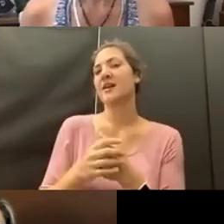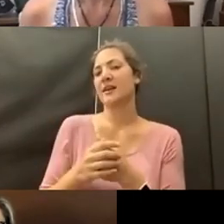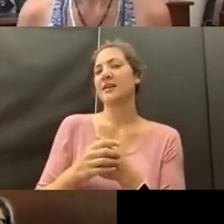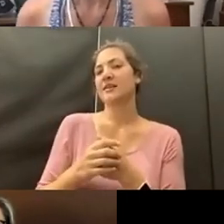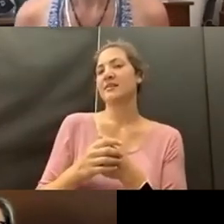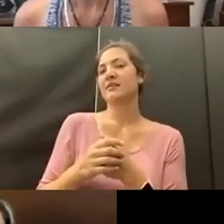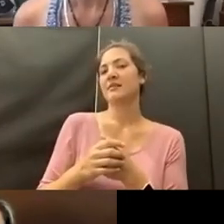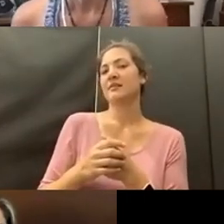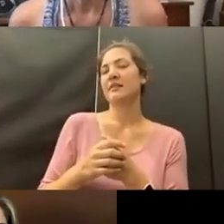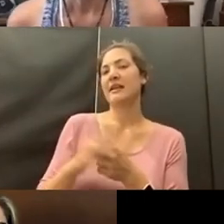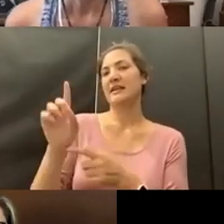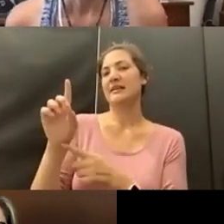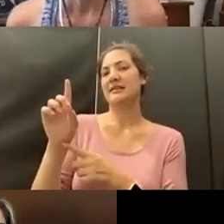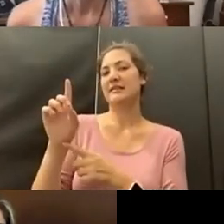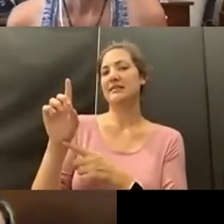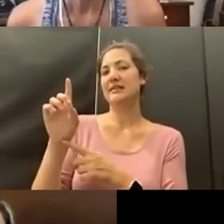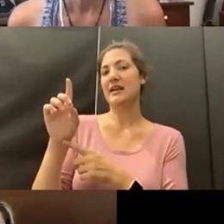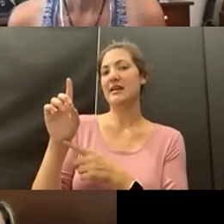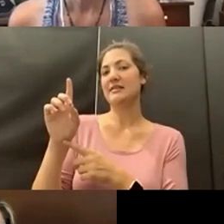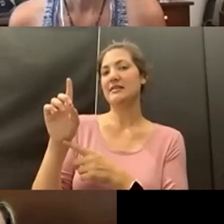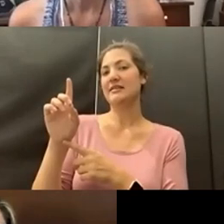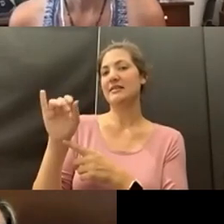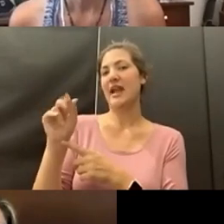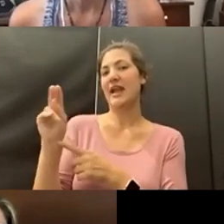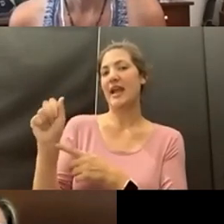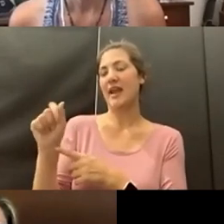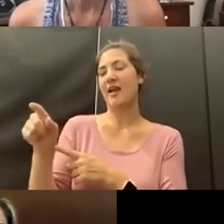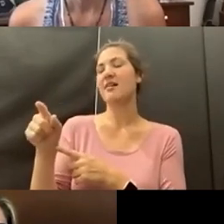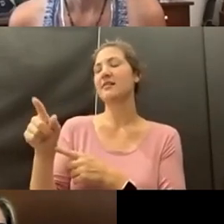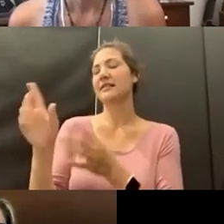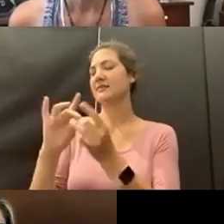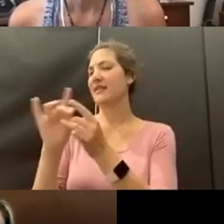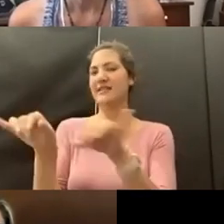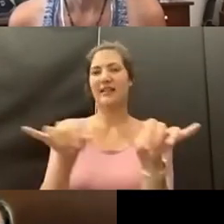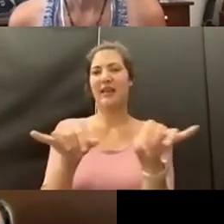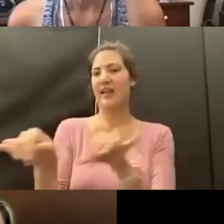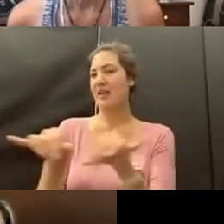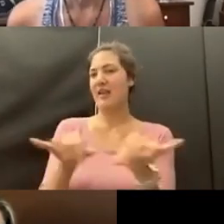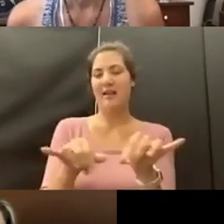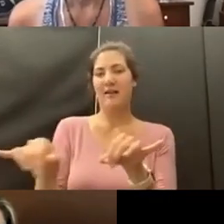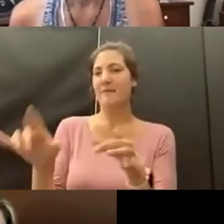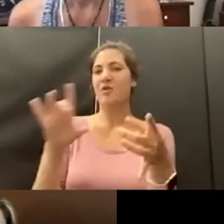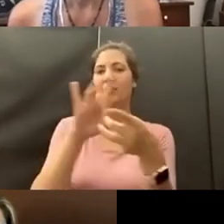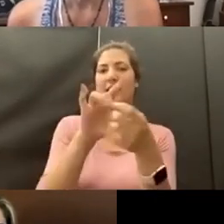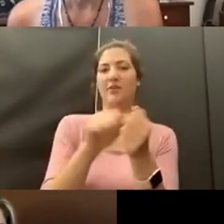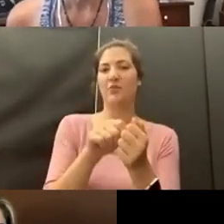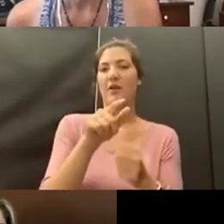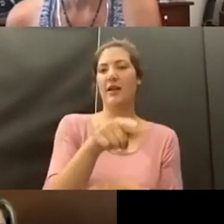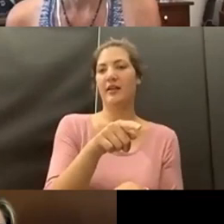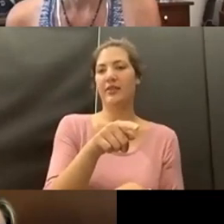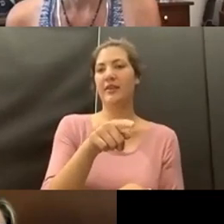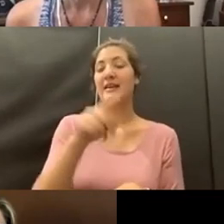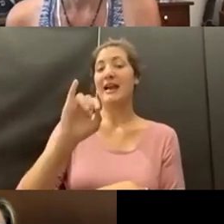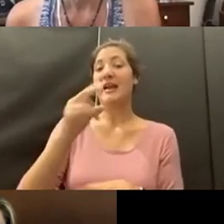thread, Deborah, by saying, relative to Lisa West's comment, that combining IHSS